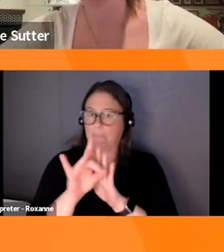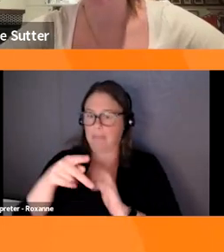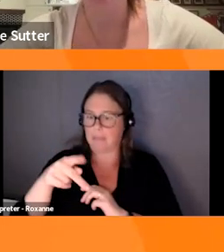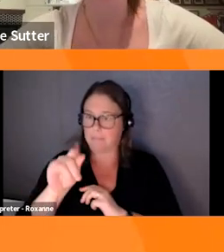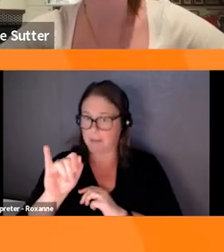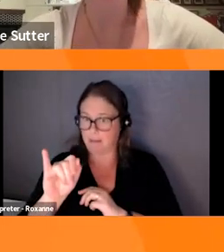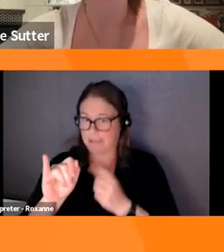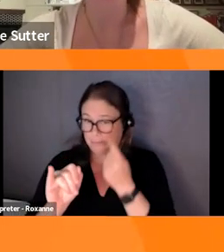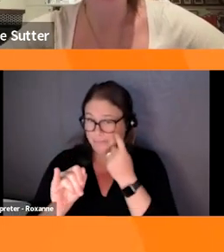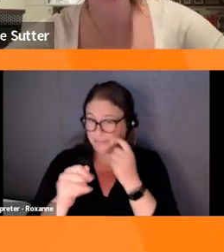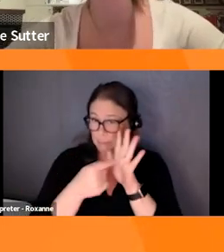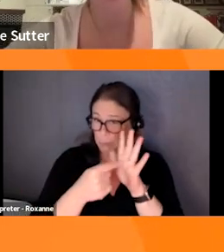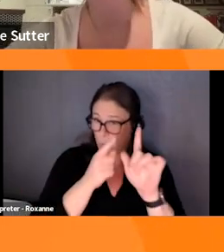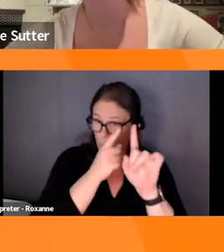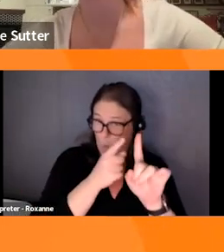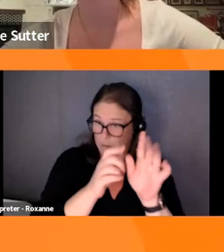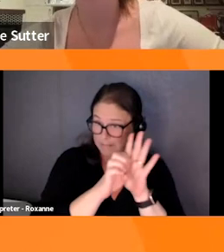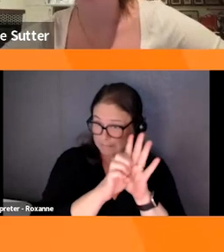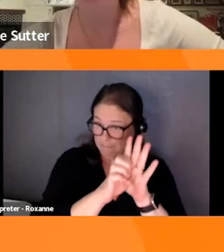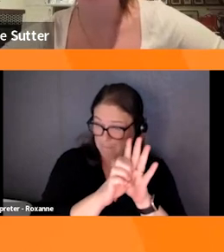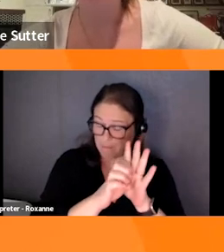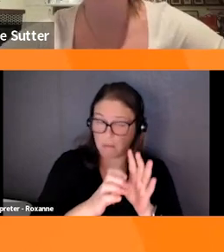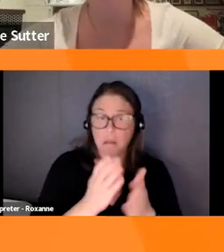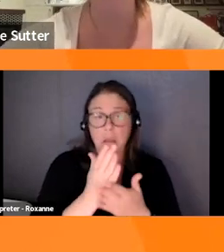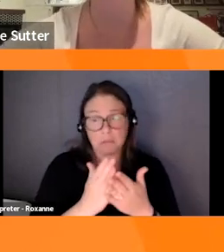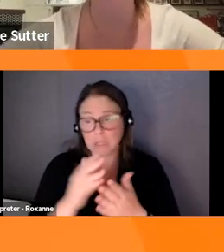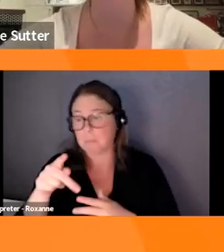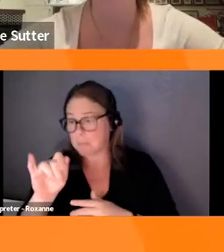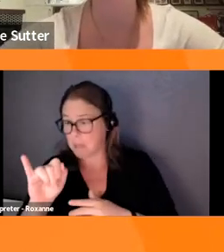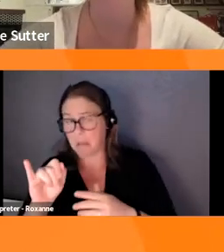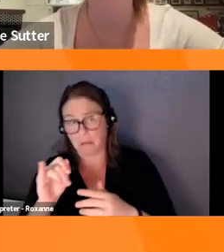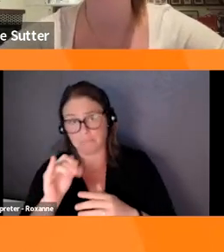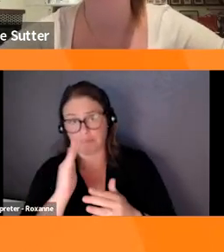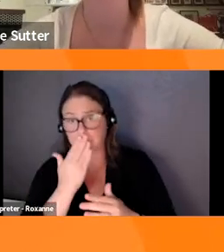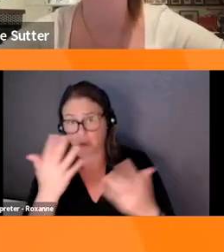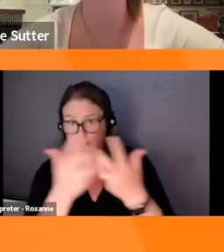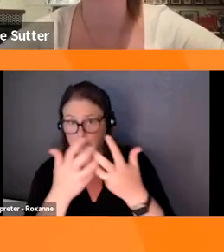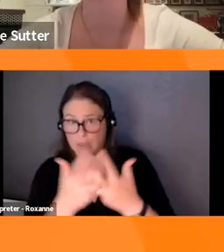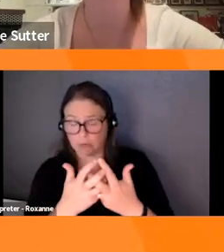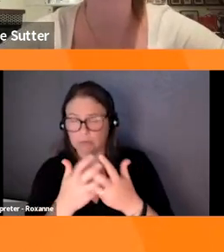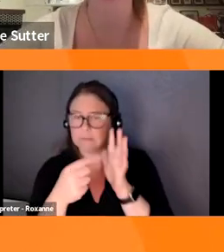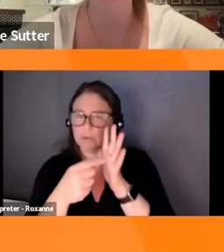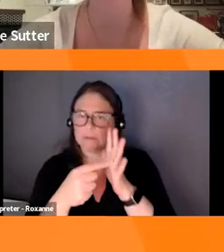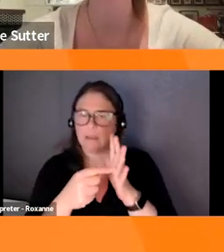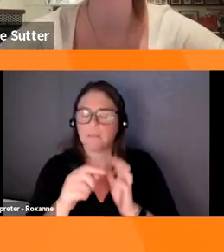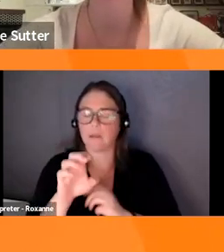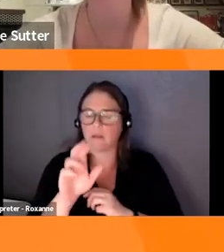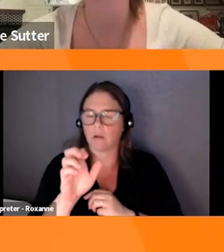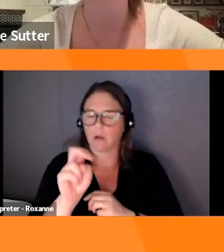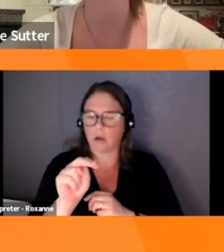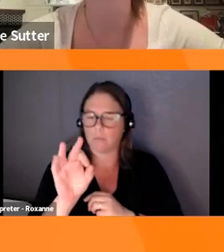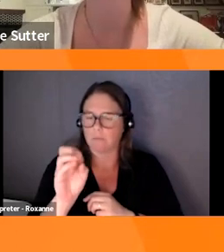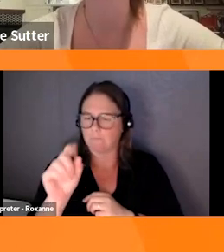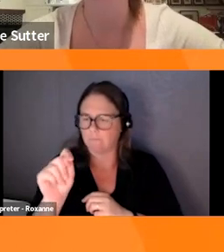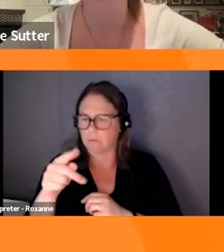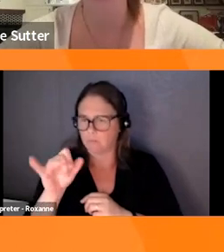before, there are some KPIs that might work with it. For example, the change in carbon footprint over time,